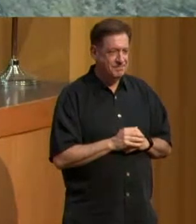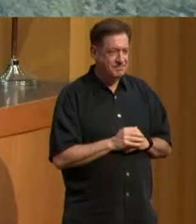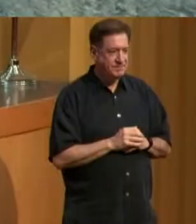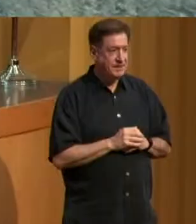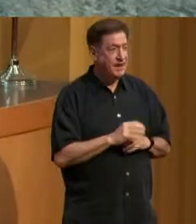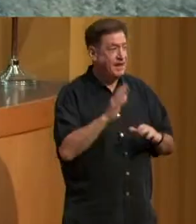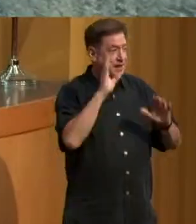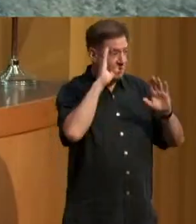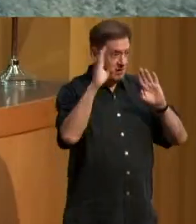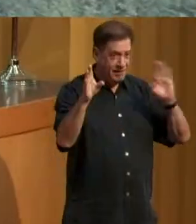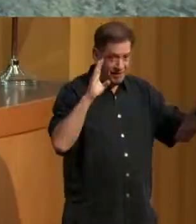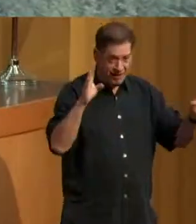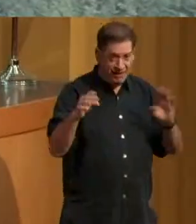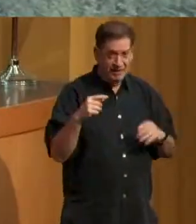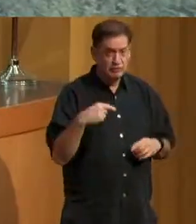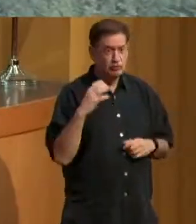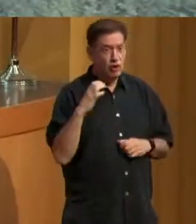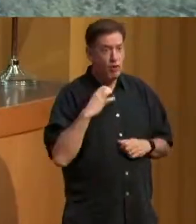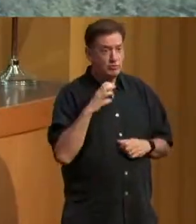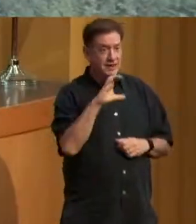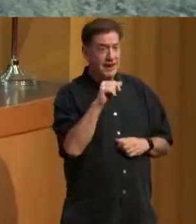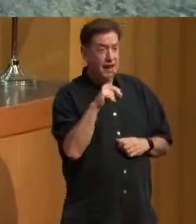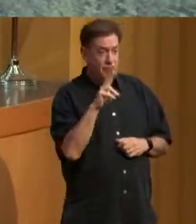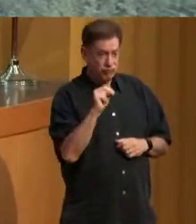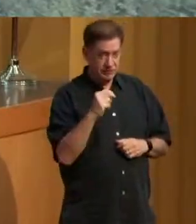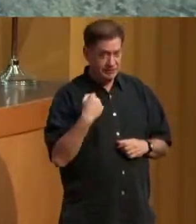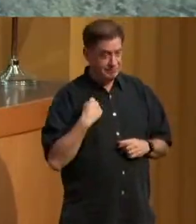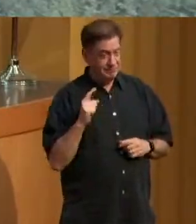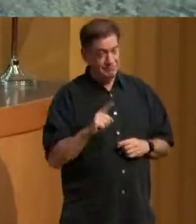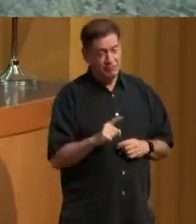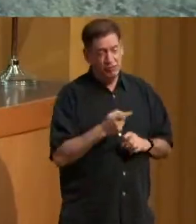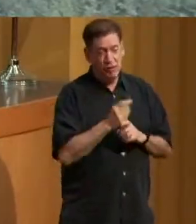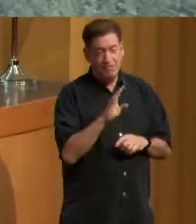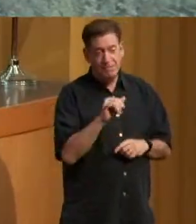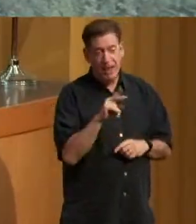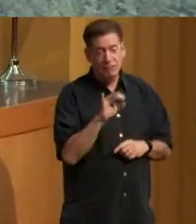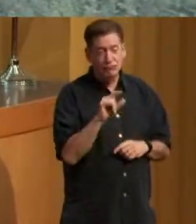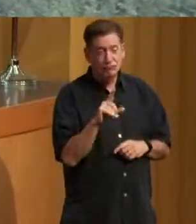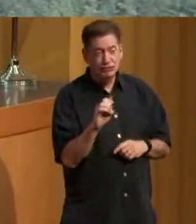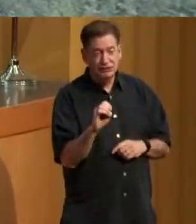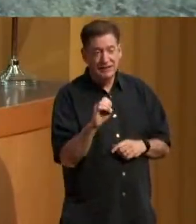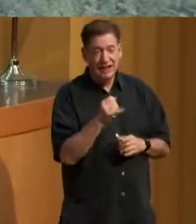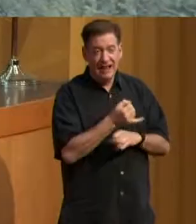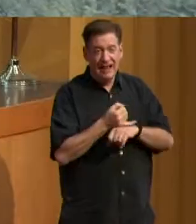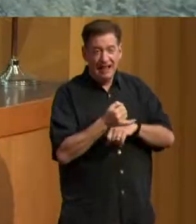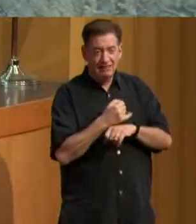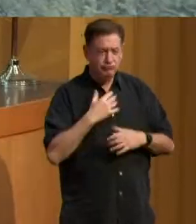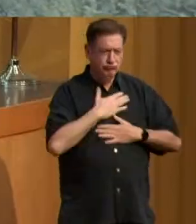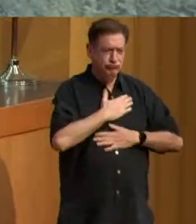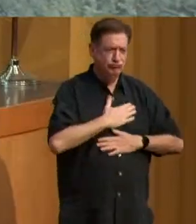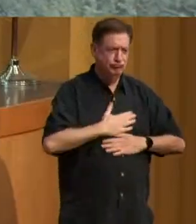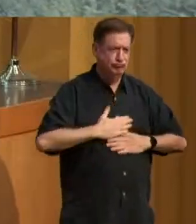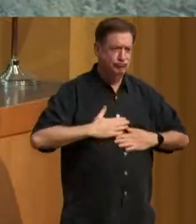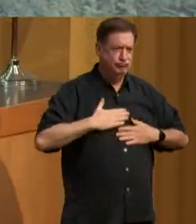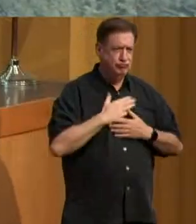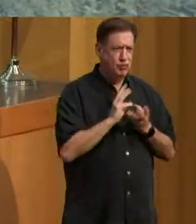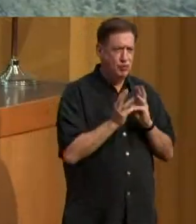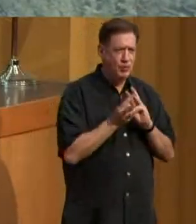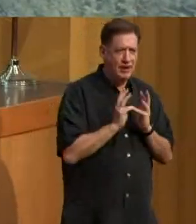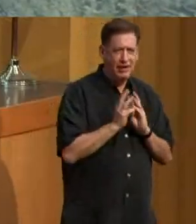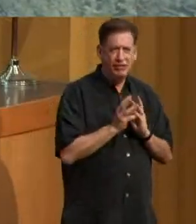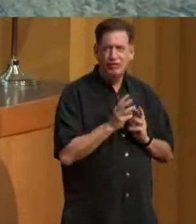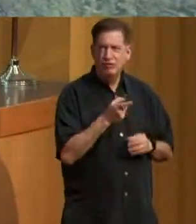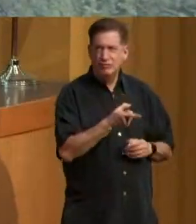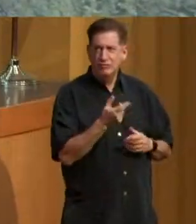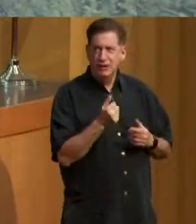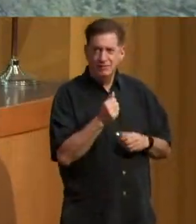Hey guys, this is Coach Cameron coming to you all the way from Bainbridge Island, where I am enjoying the weather, where you're probably suffering